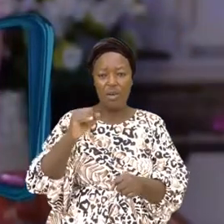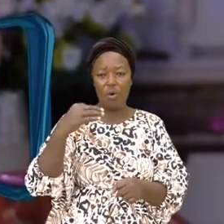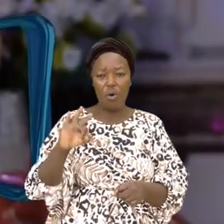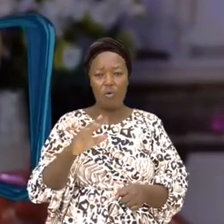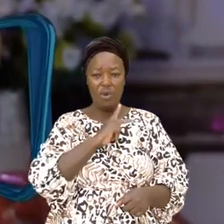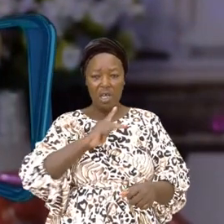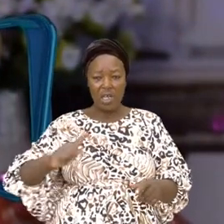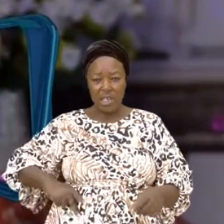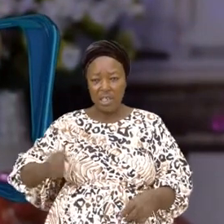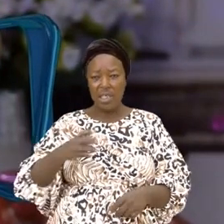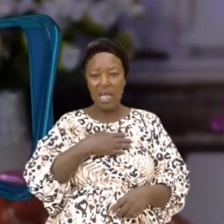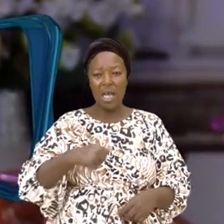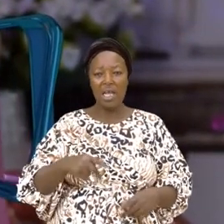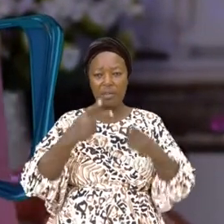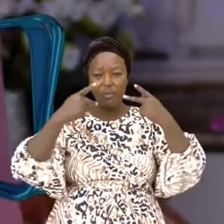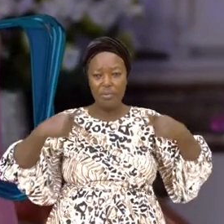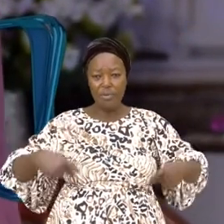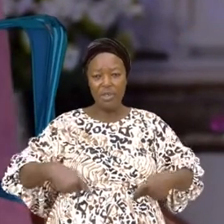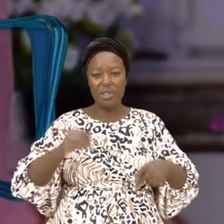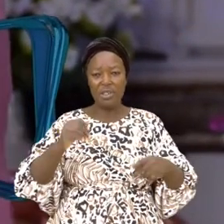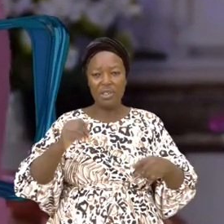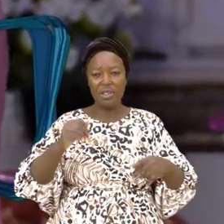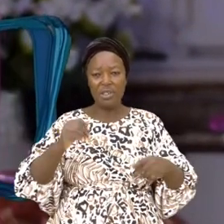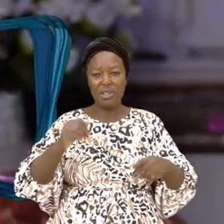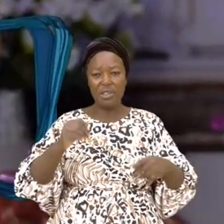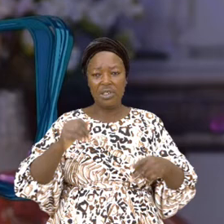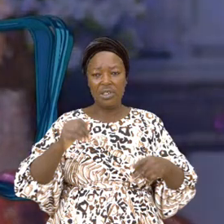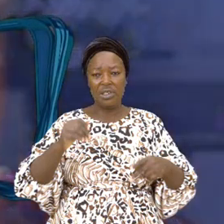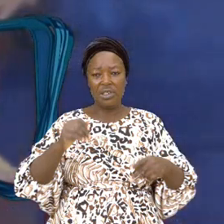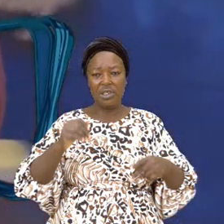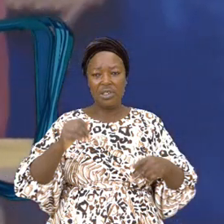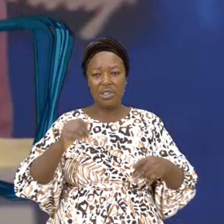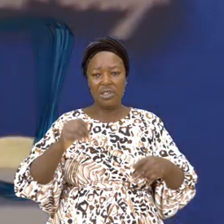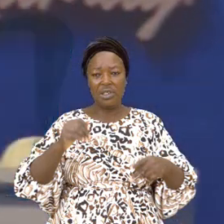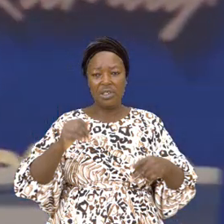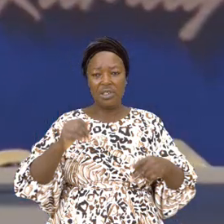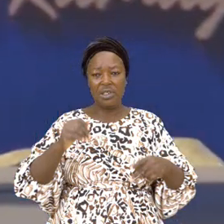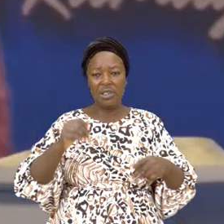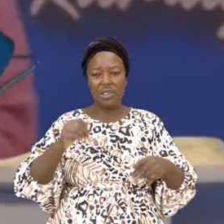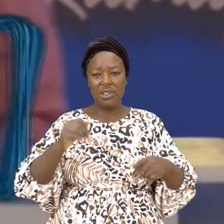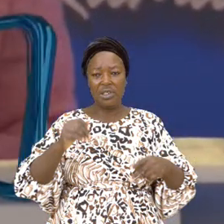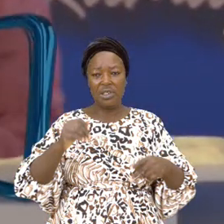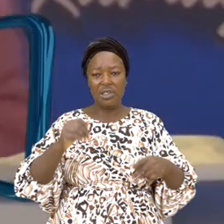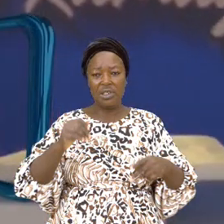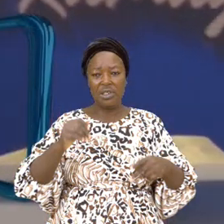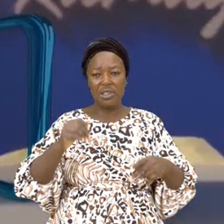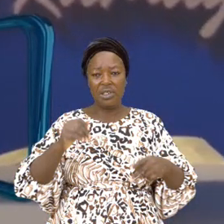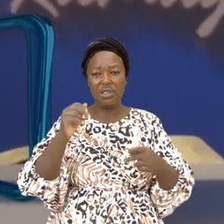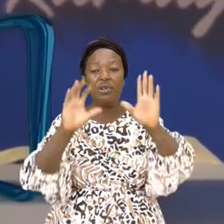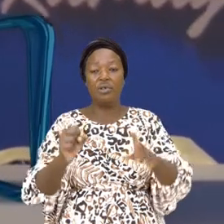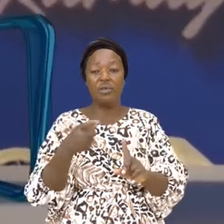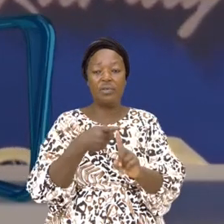and priests unto God. Look at number one there. Number one, the miracles